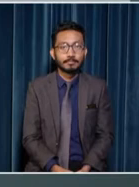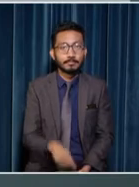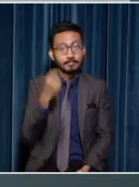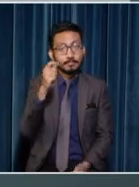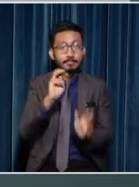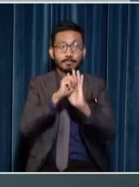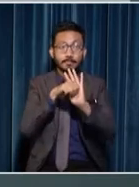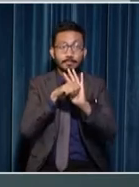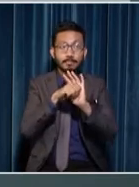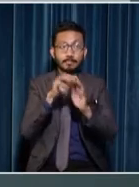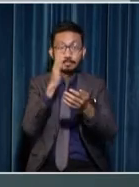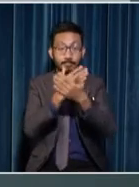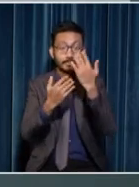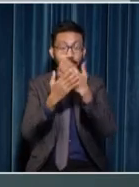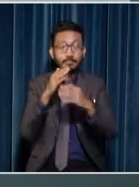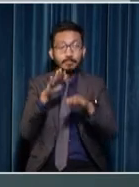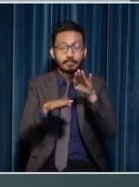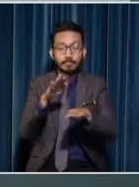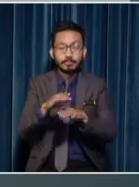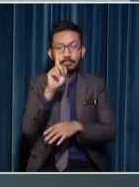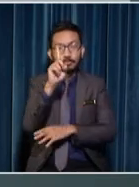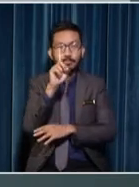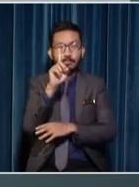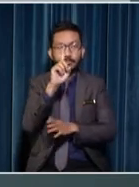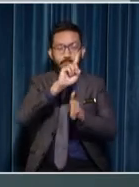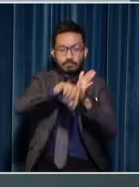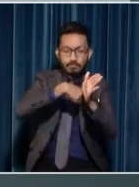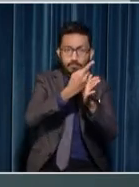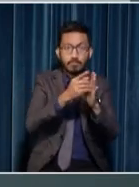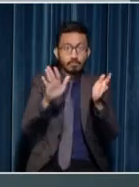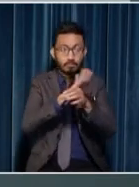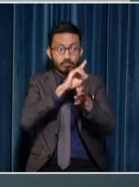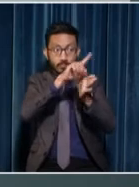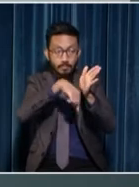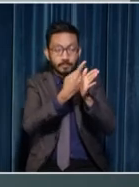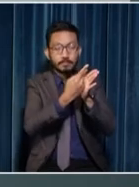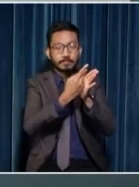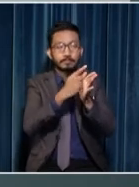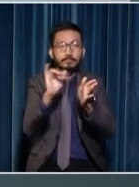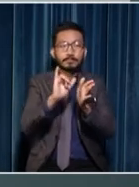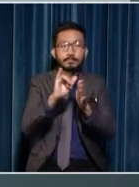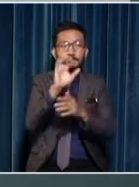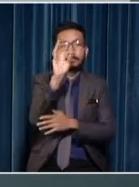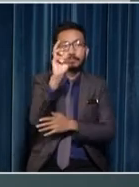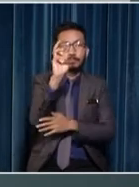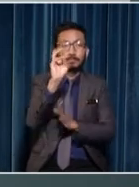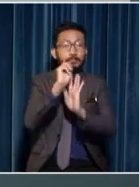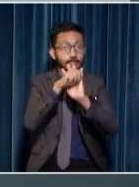The minute hand moves one complete circle clockwise of 60